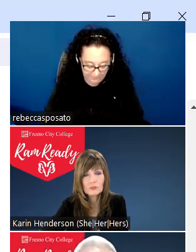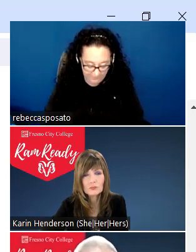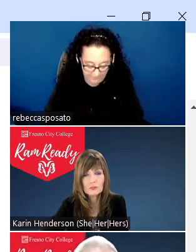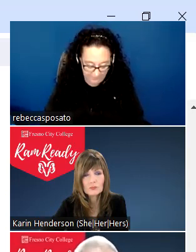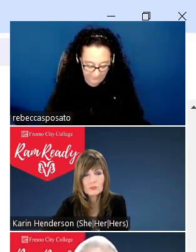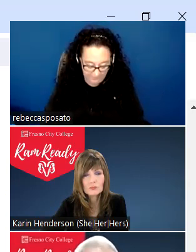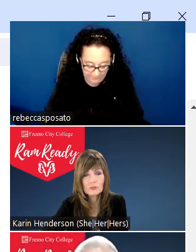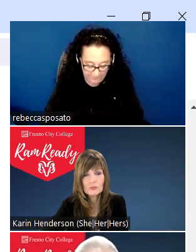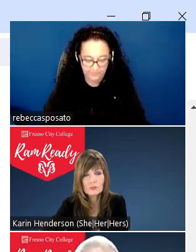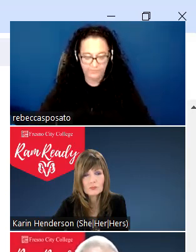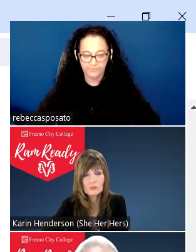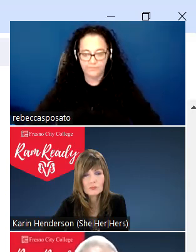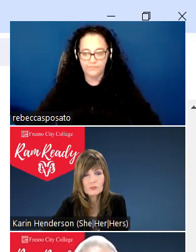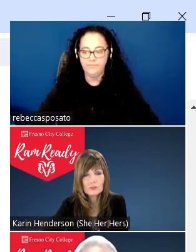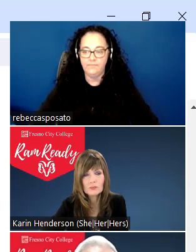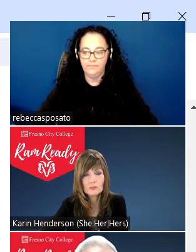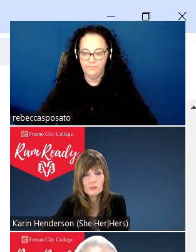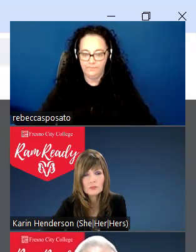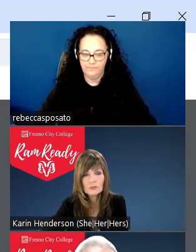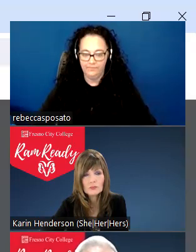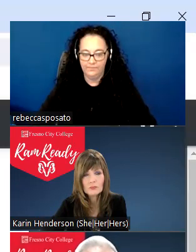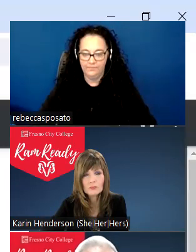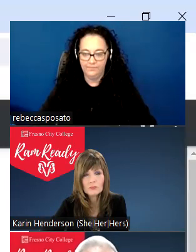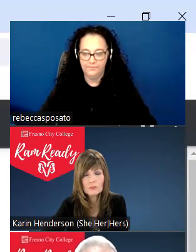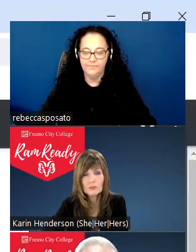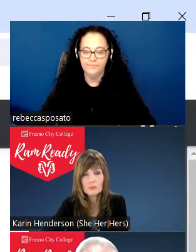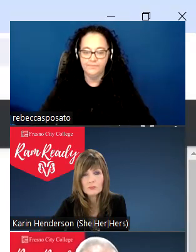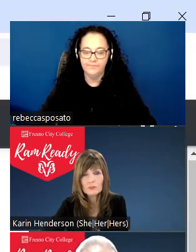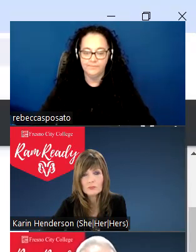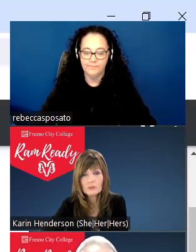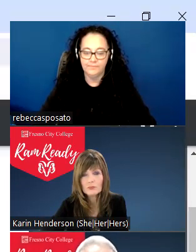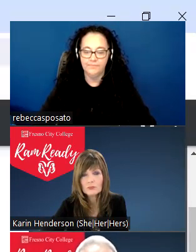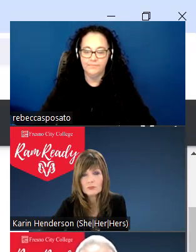you click on one, it will show you